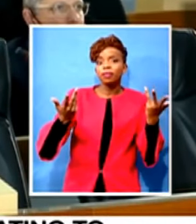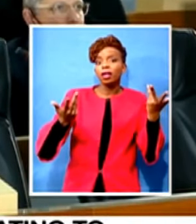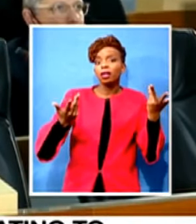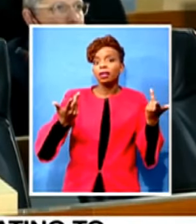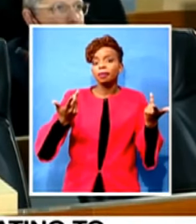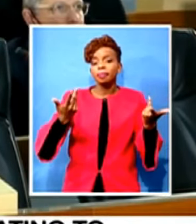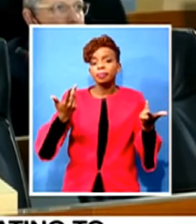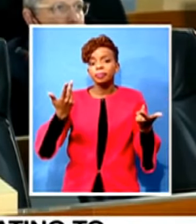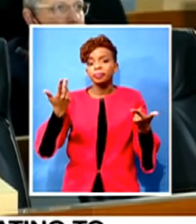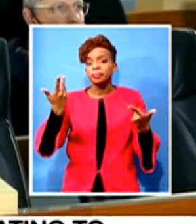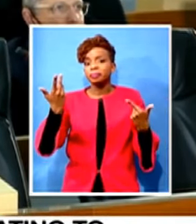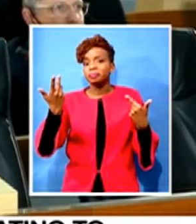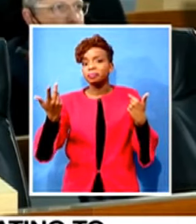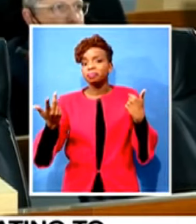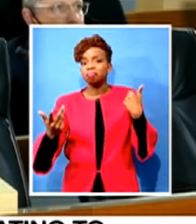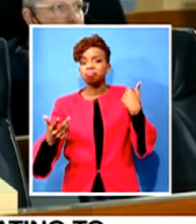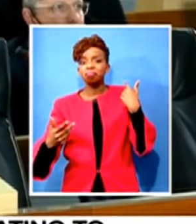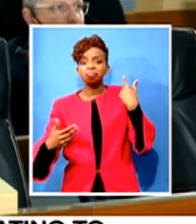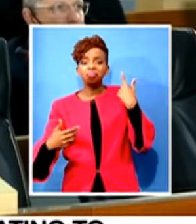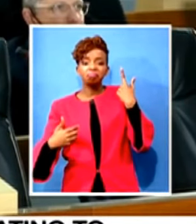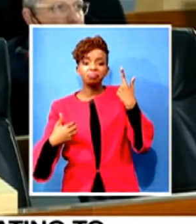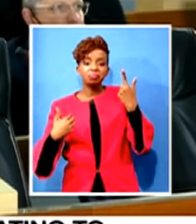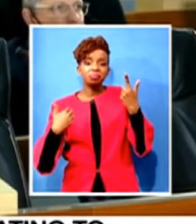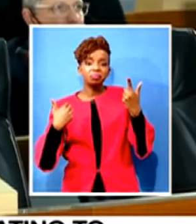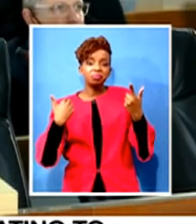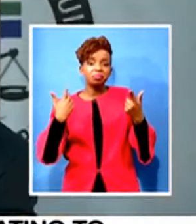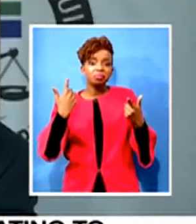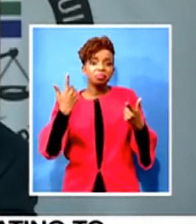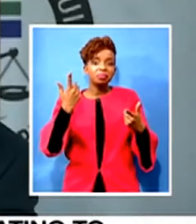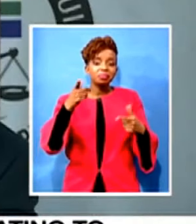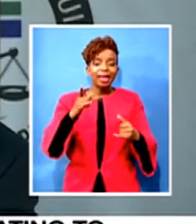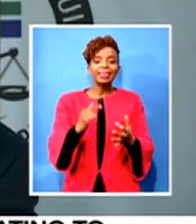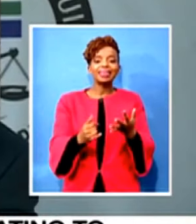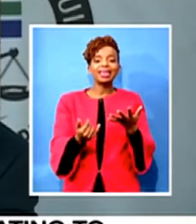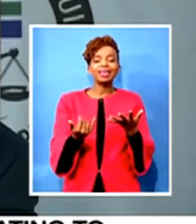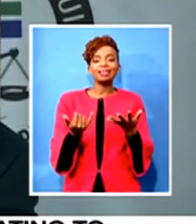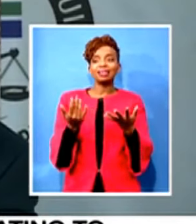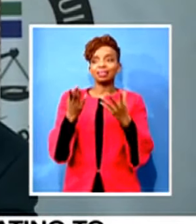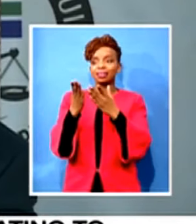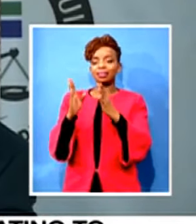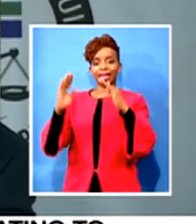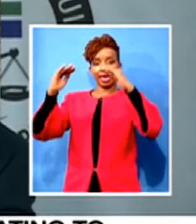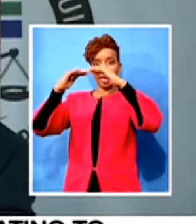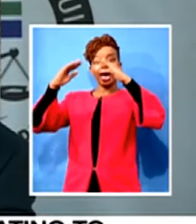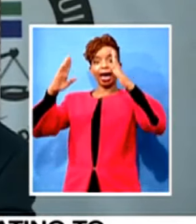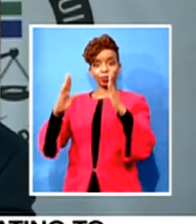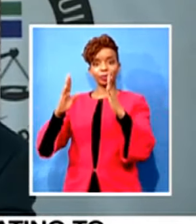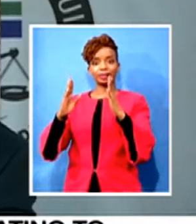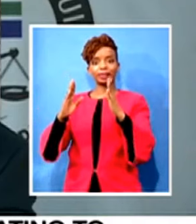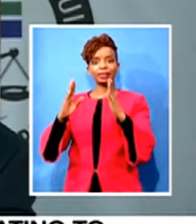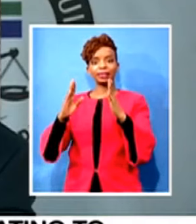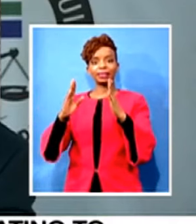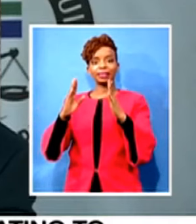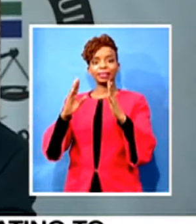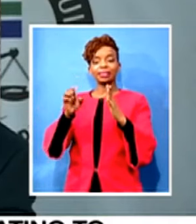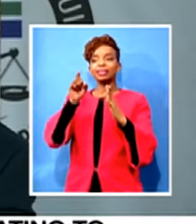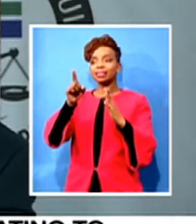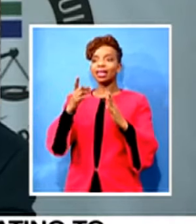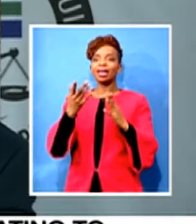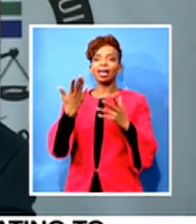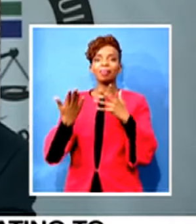the cause for the house to be like that, namely, it looks like it might collapse